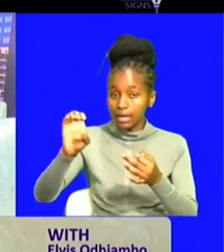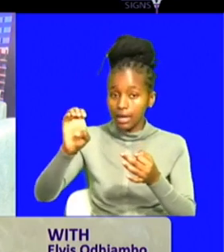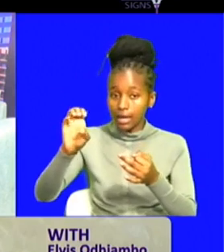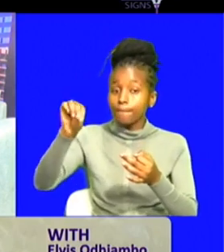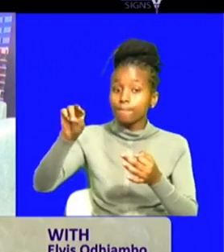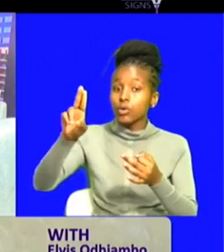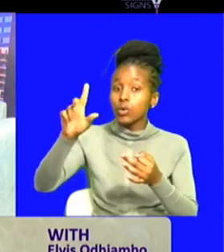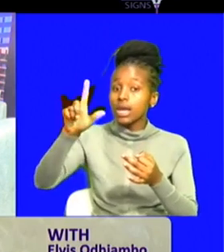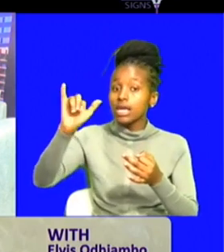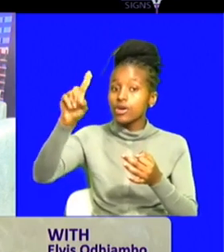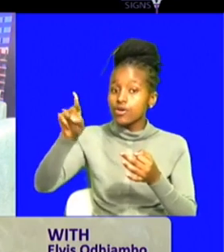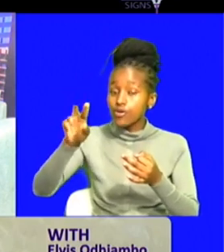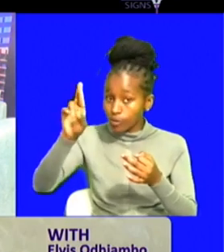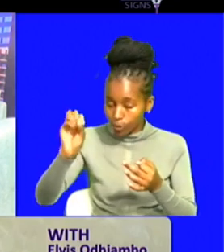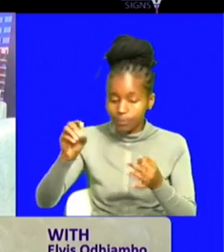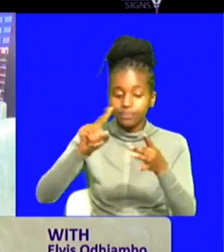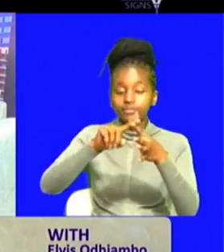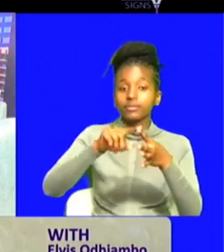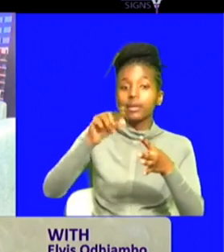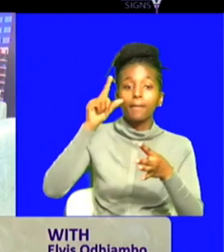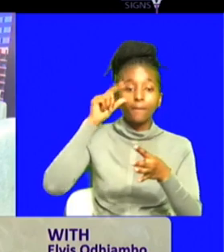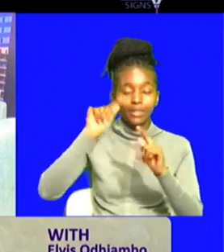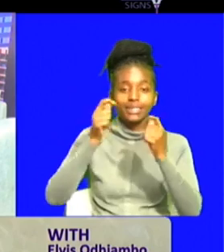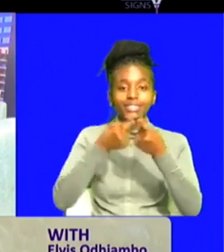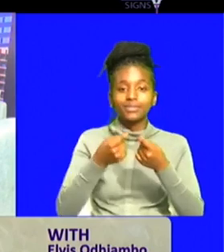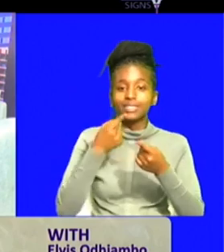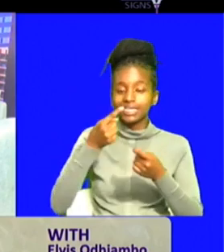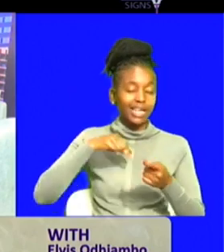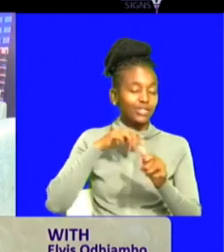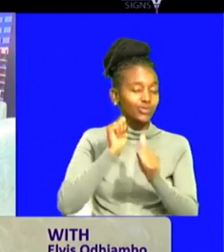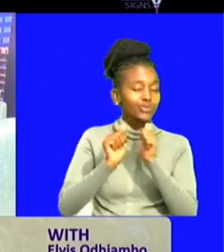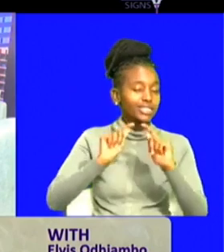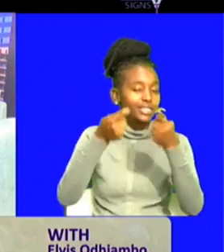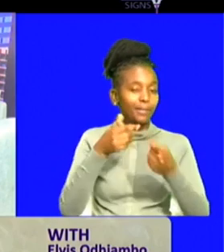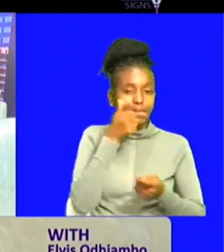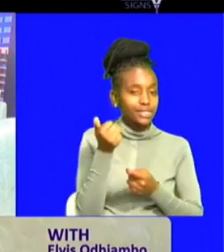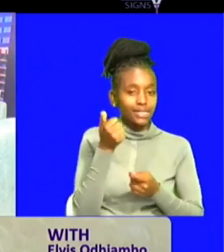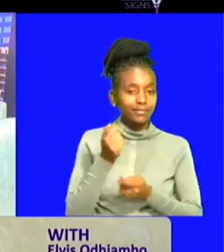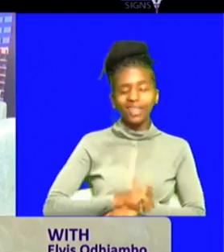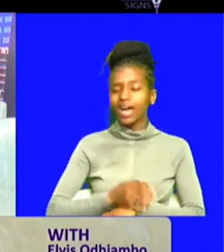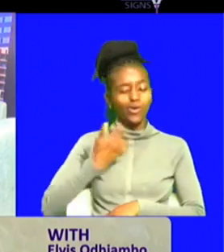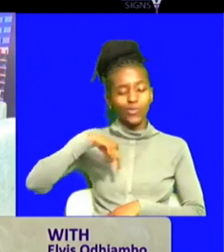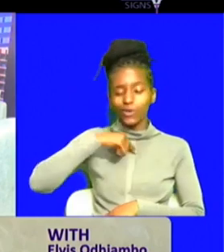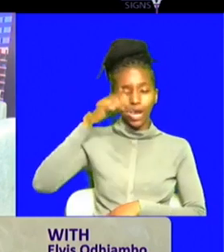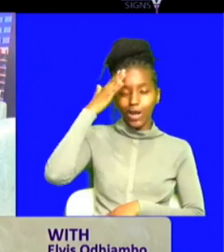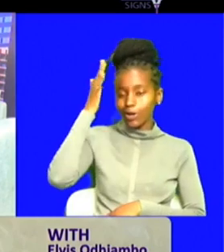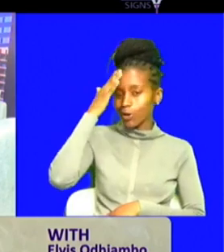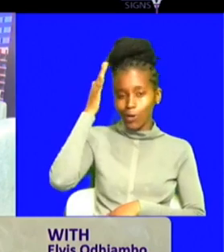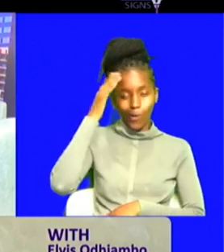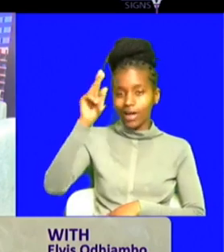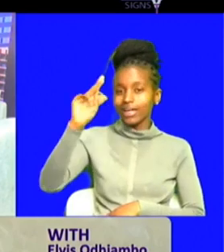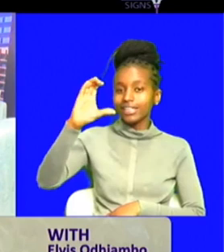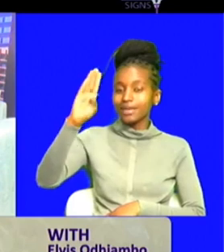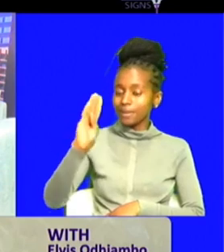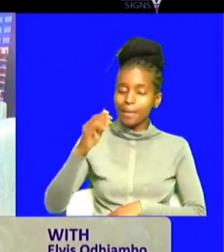On that particular group, nani favorites? Definitely. Definitely. Of course. We all know the rest are